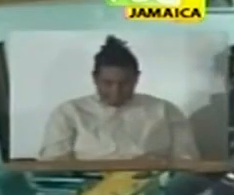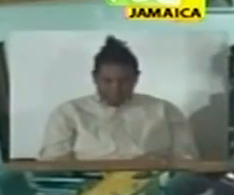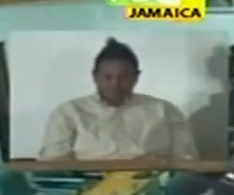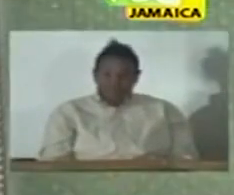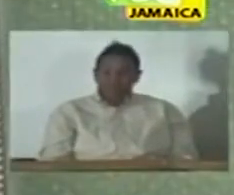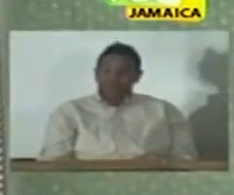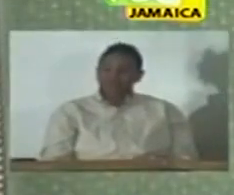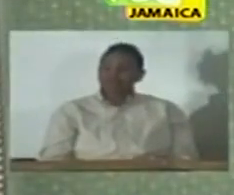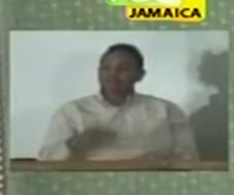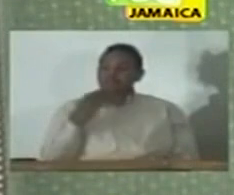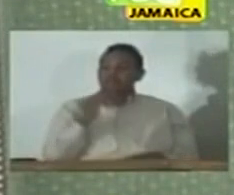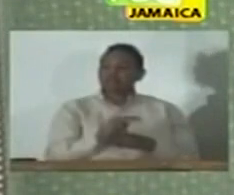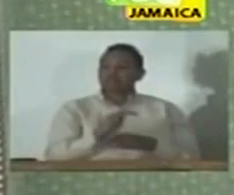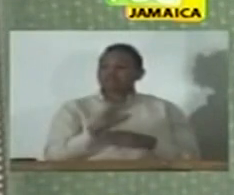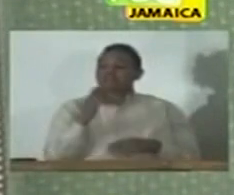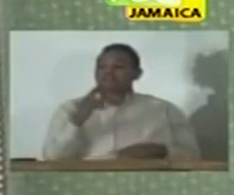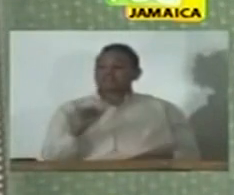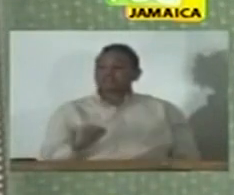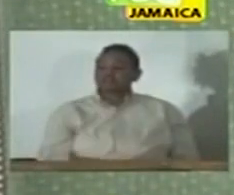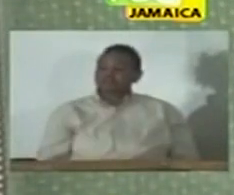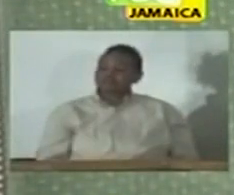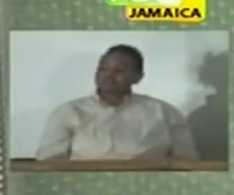Minister Charles. The question.